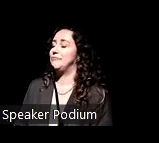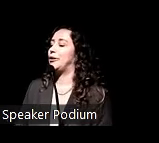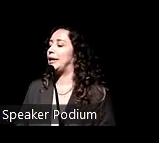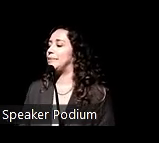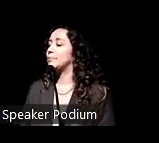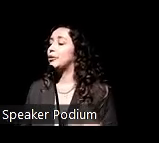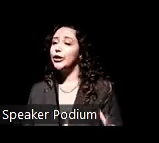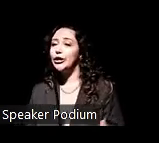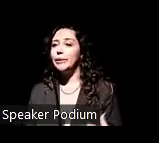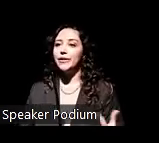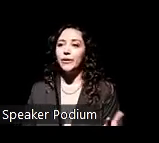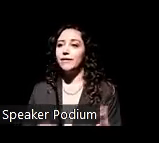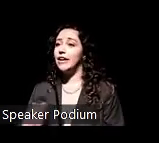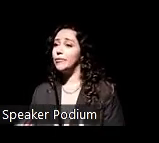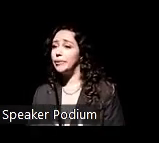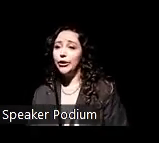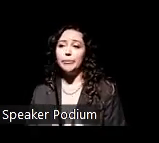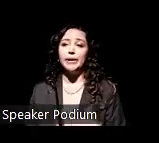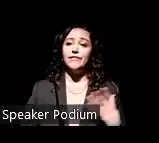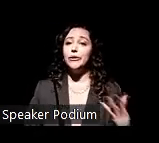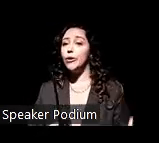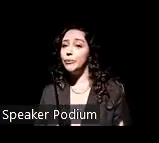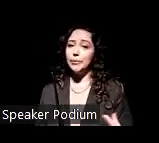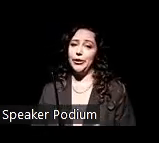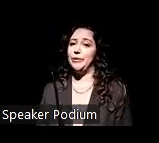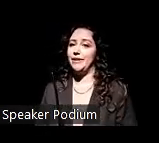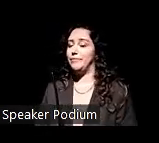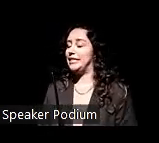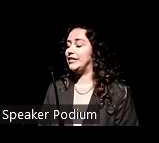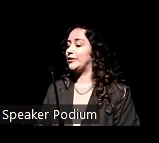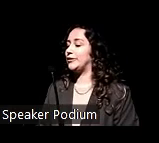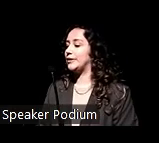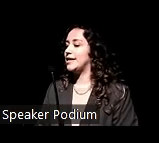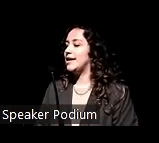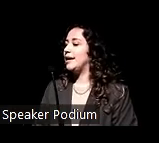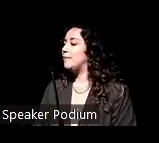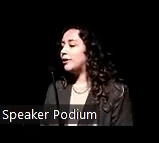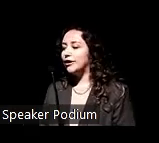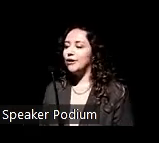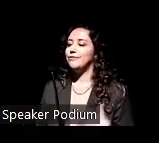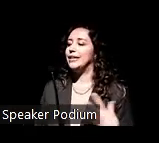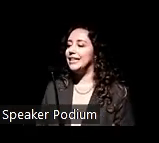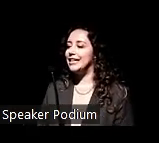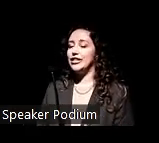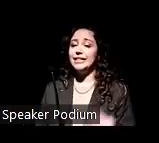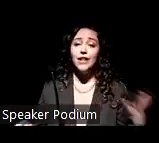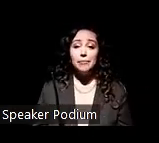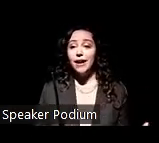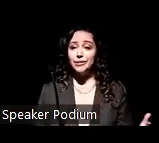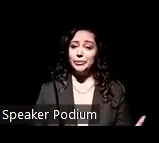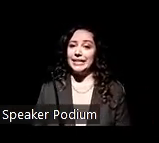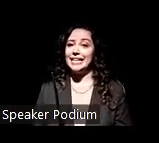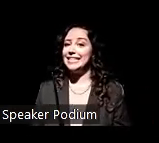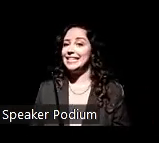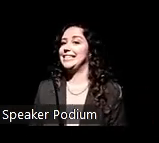incentive programs, procurement or government procurement, even corporate procurement of materials, building codes and regulations, climate